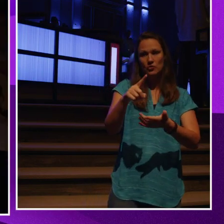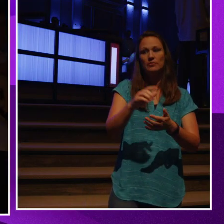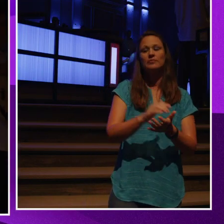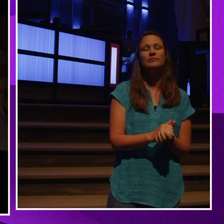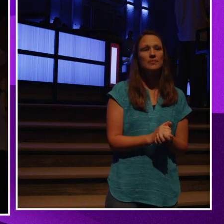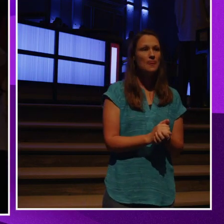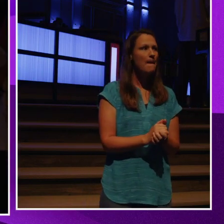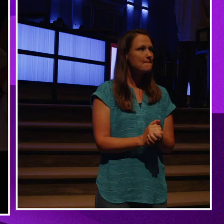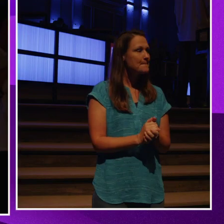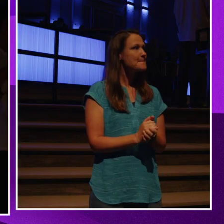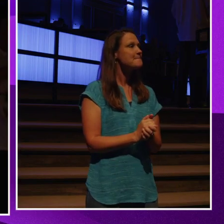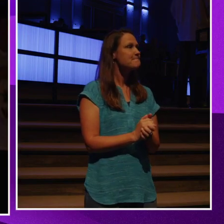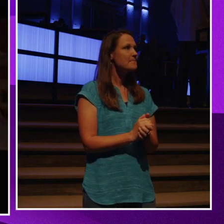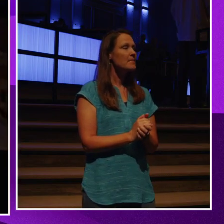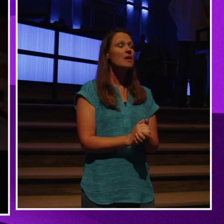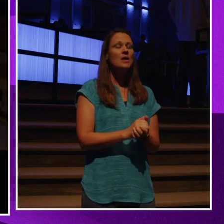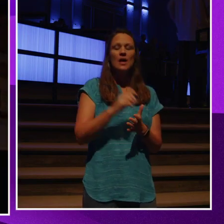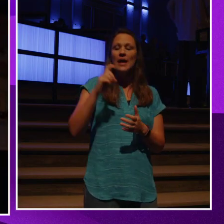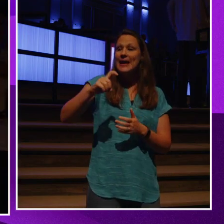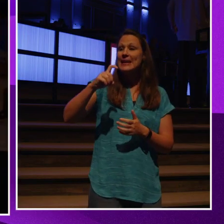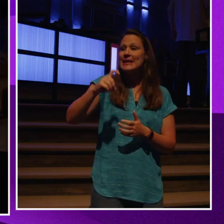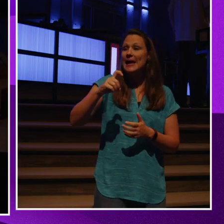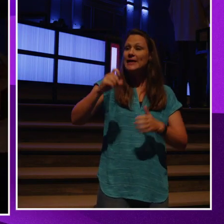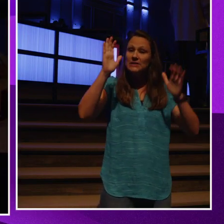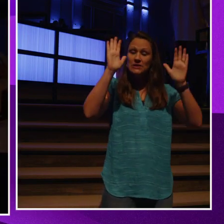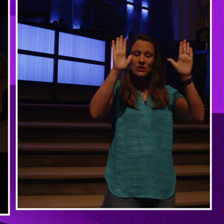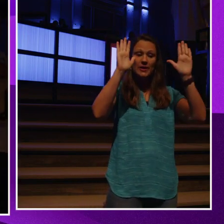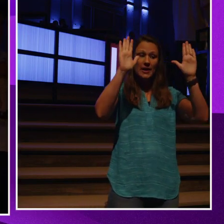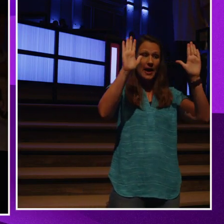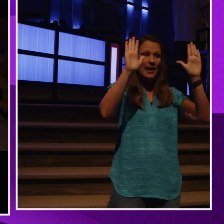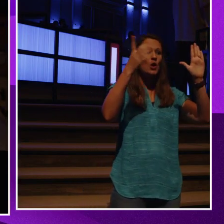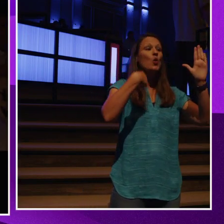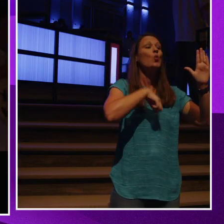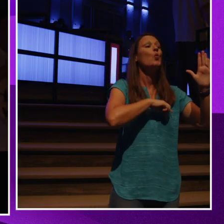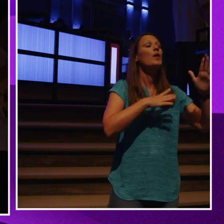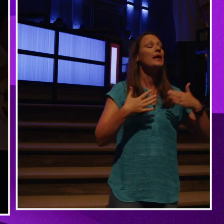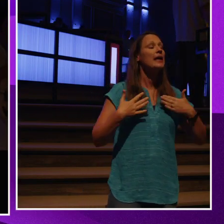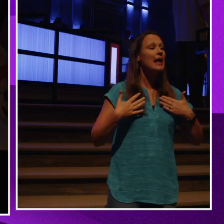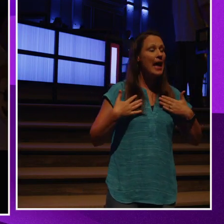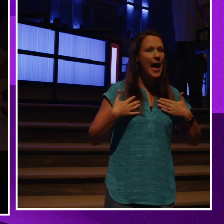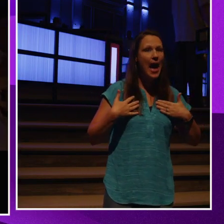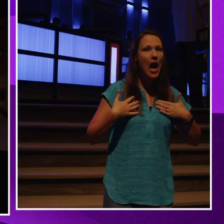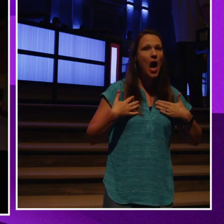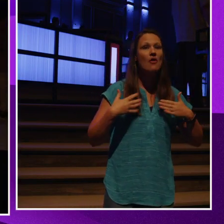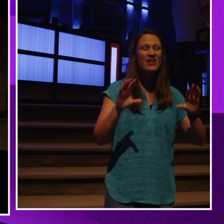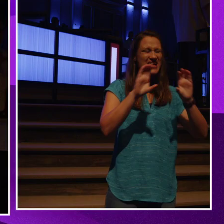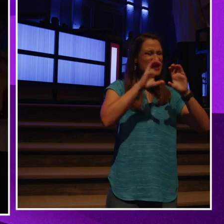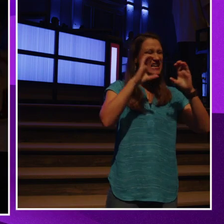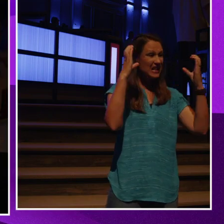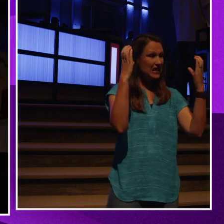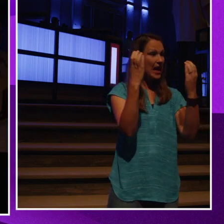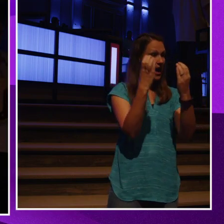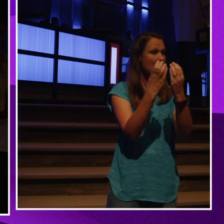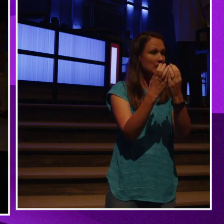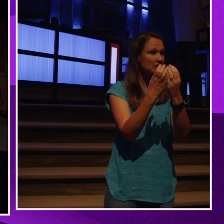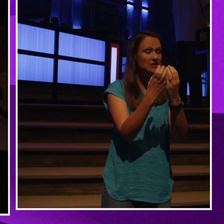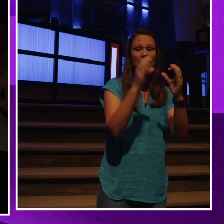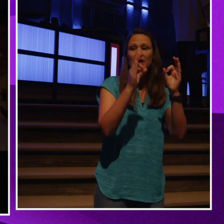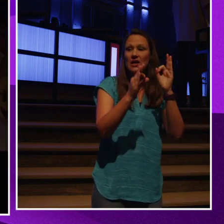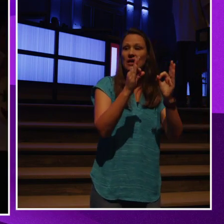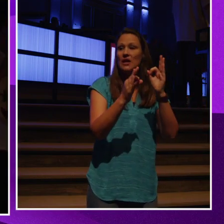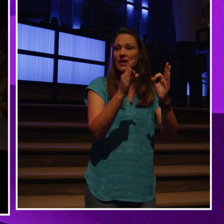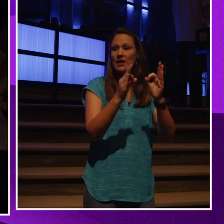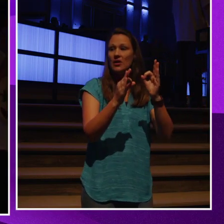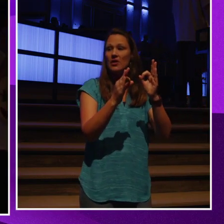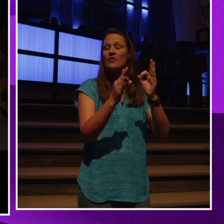well. Speaking of which, next Lord's Day, we will be hosting another Connect class here at Central. And if you've not registered yet and